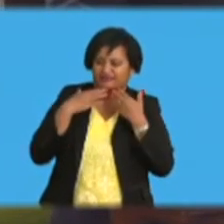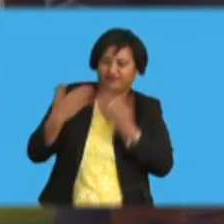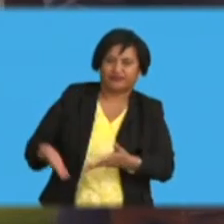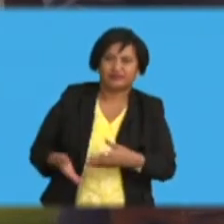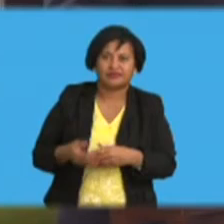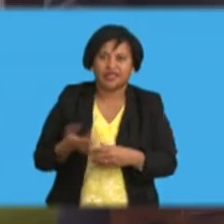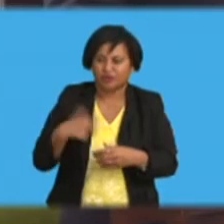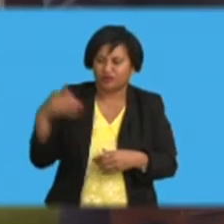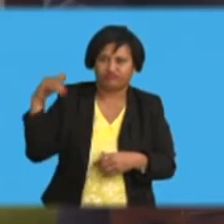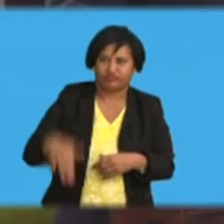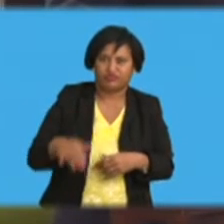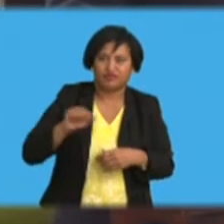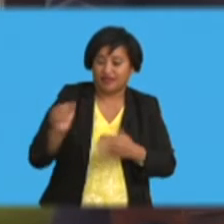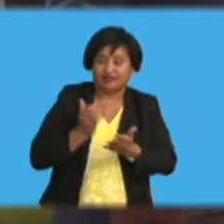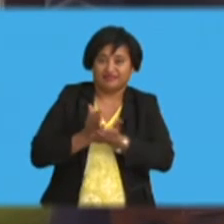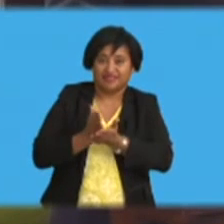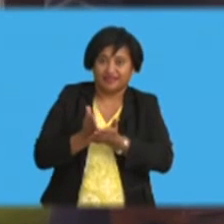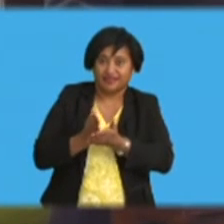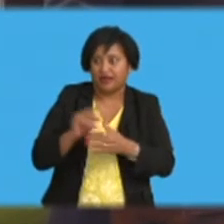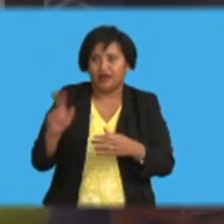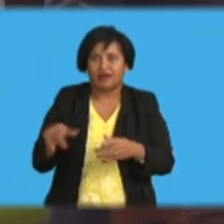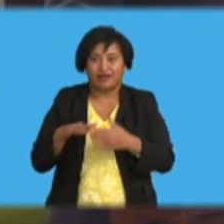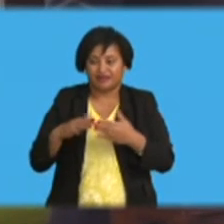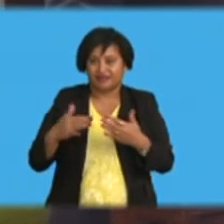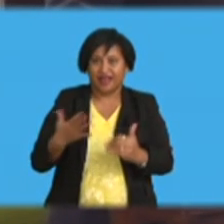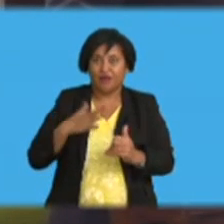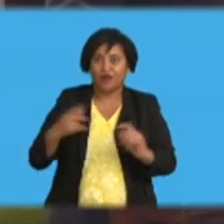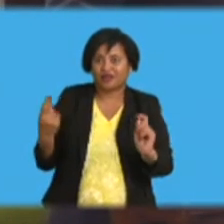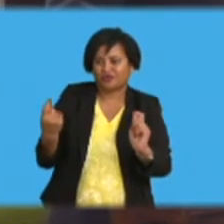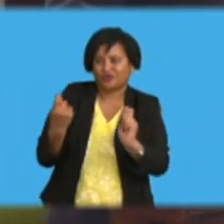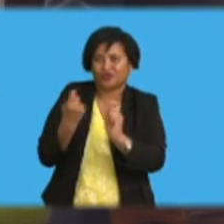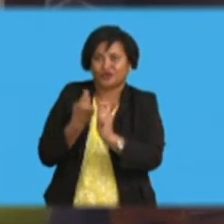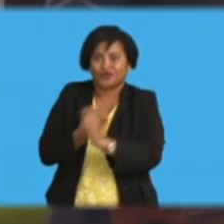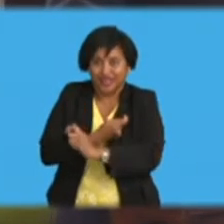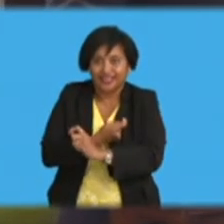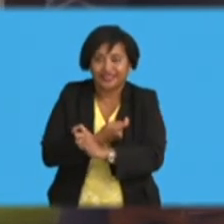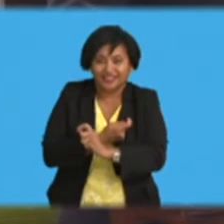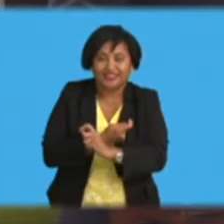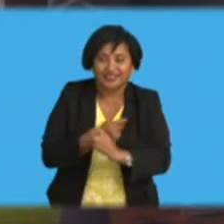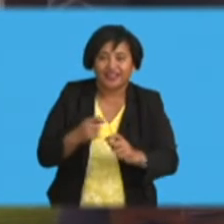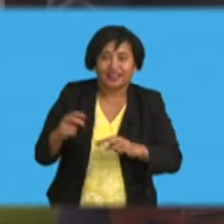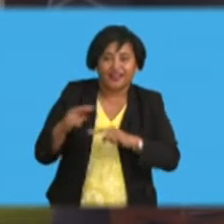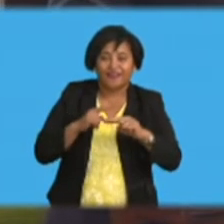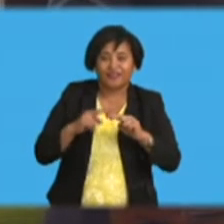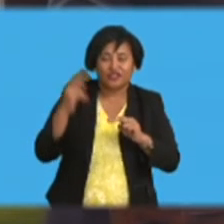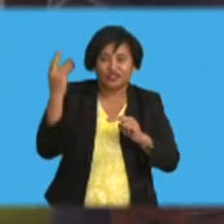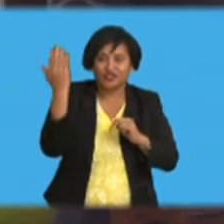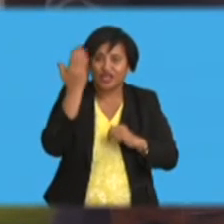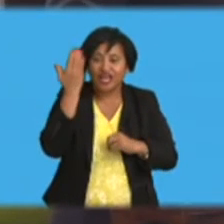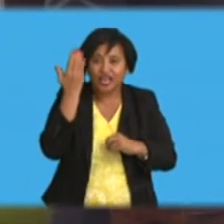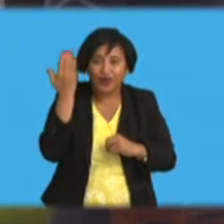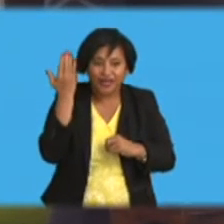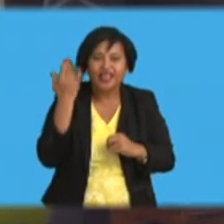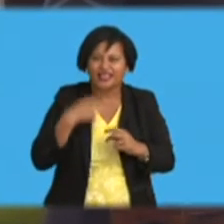the persona or that cliched term that was targeted against Air Pacific. Fiji Airways, of course, as we know, conjures up feelings